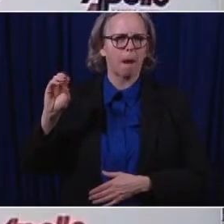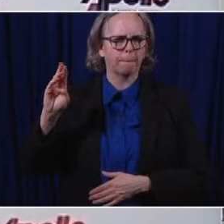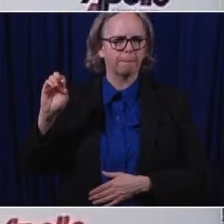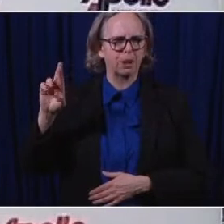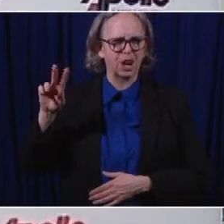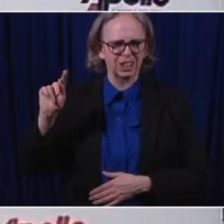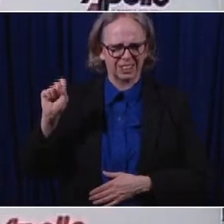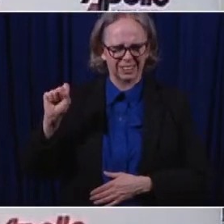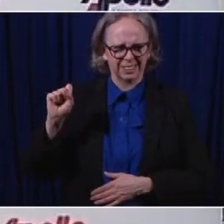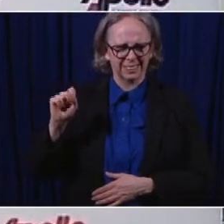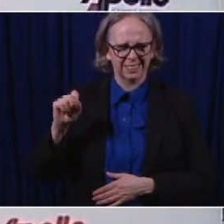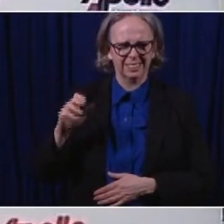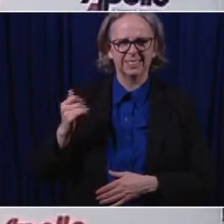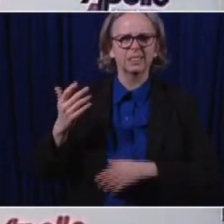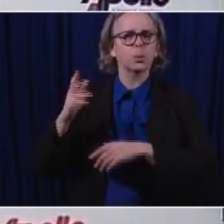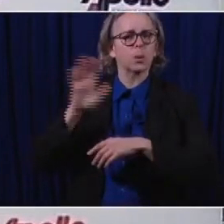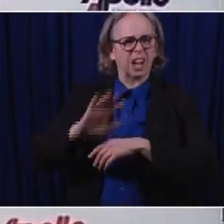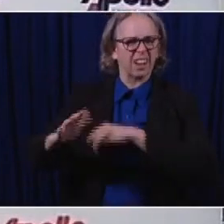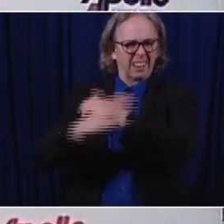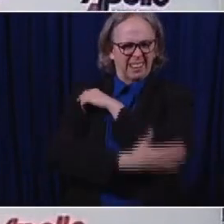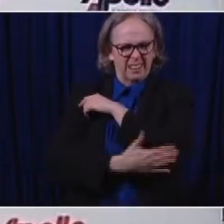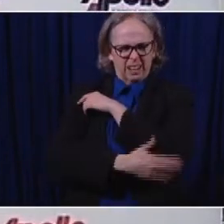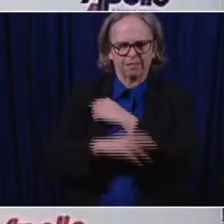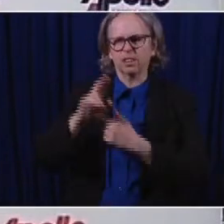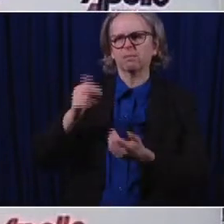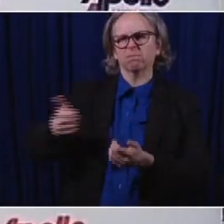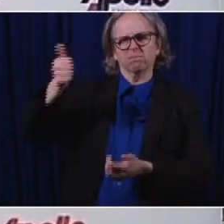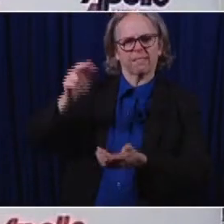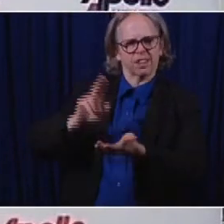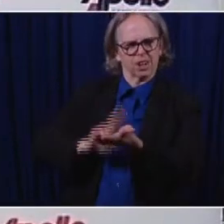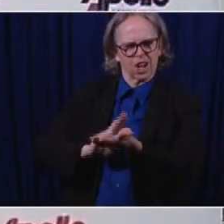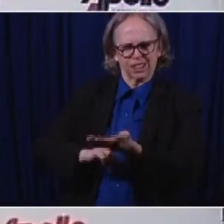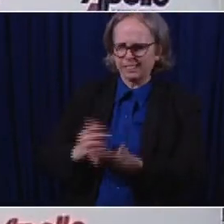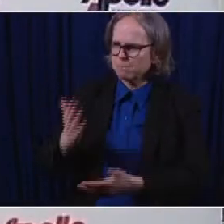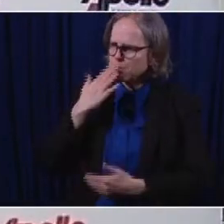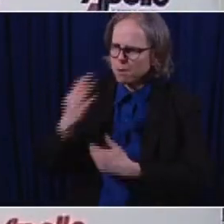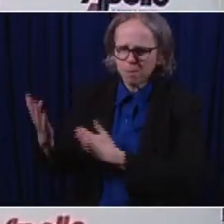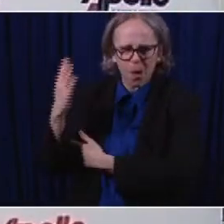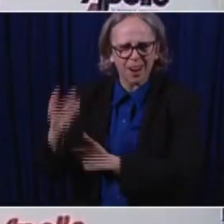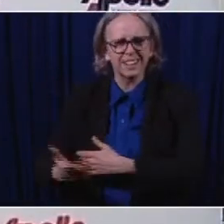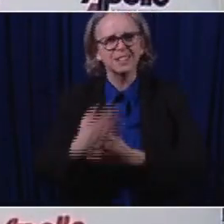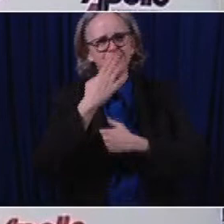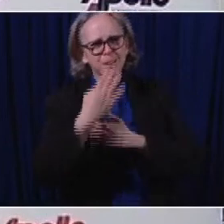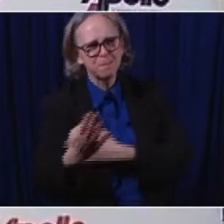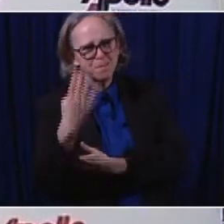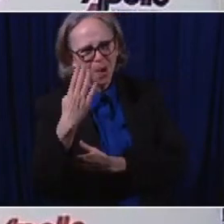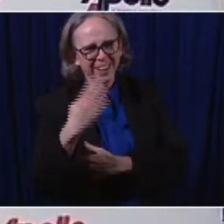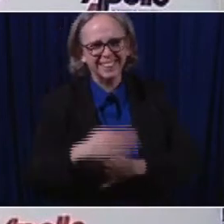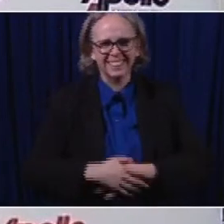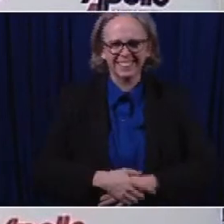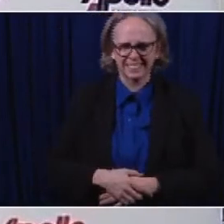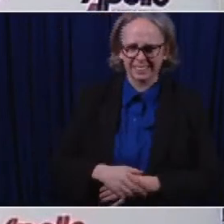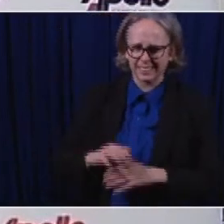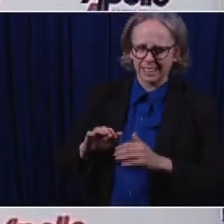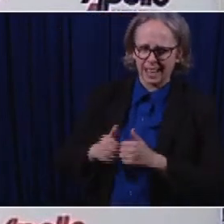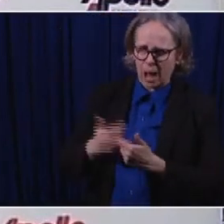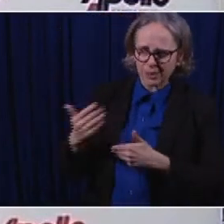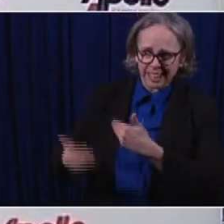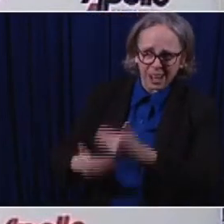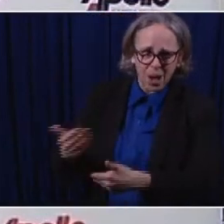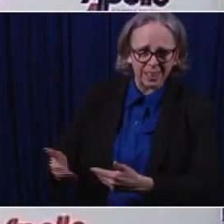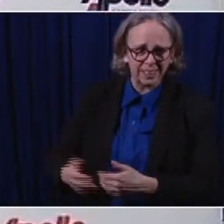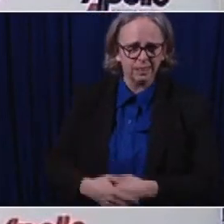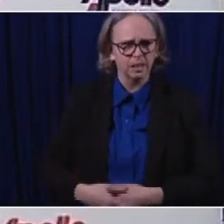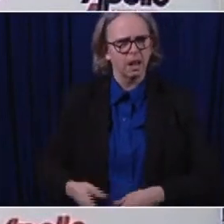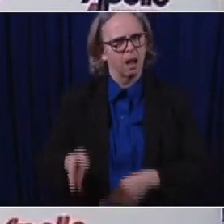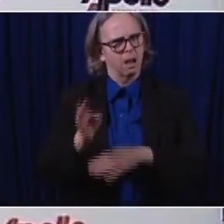Hello, Governor. How are you today? How are things going? We're really busy. Today we started at 6 a.m. this morning,